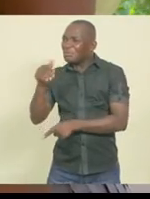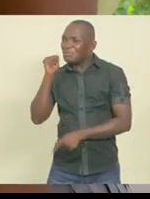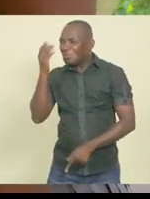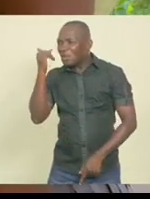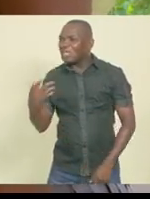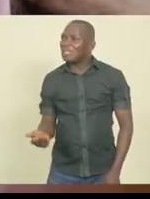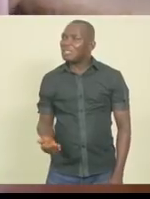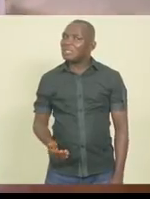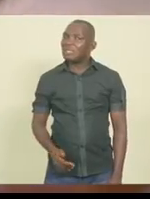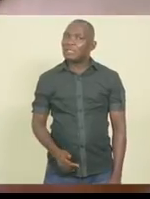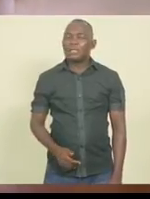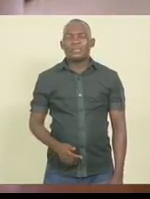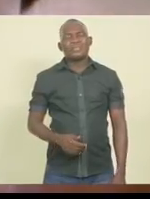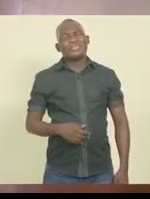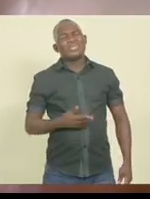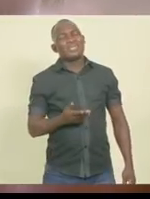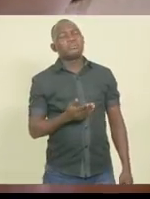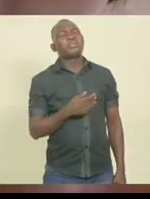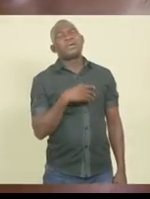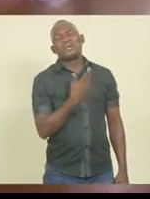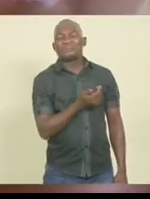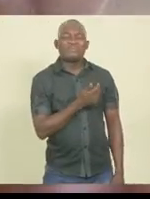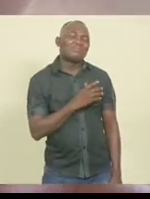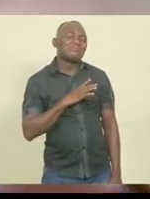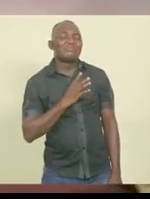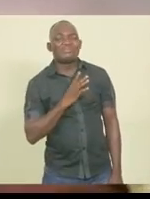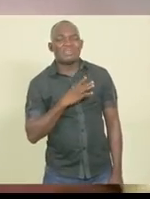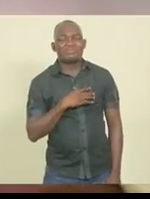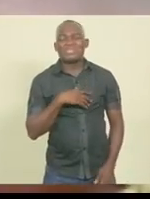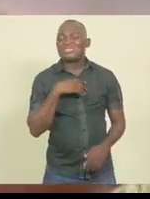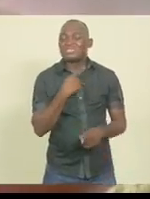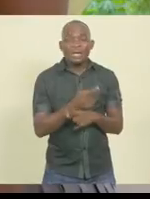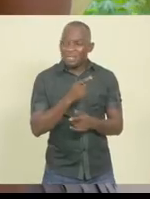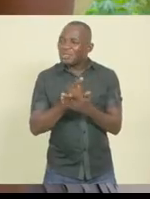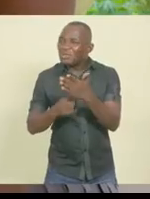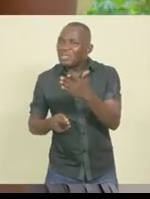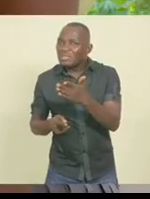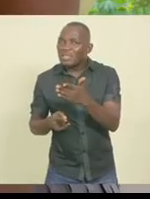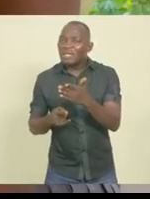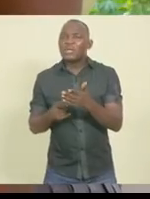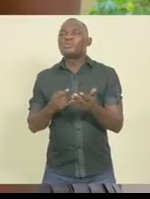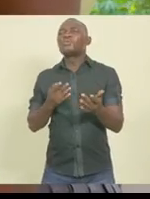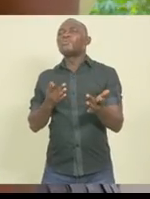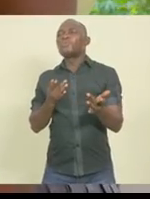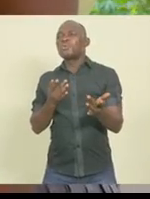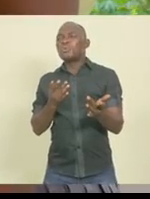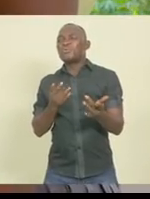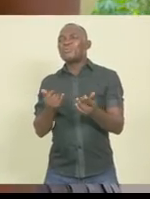I'm fine. It's just... Just what? You've been moody for the past few